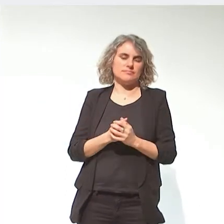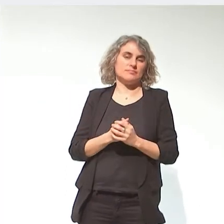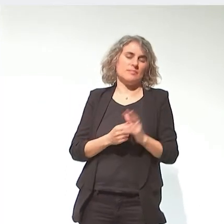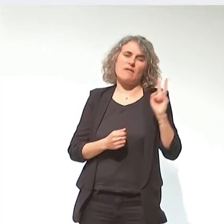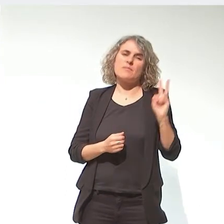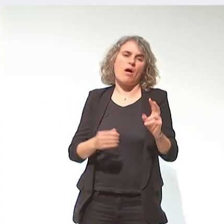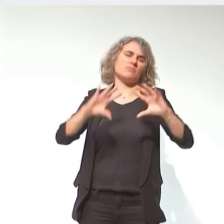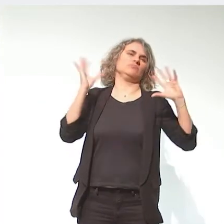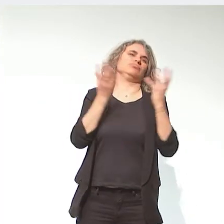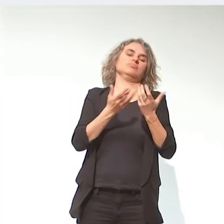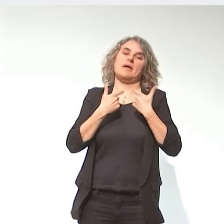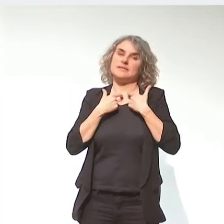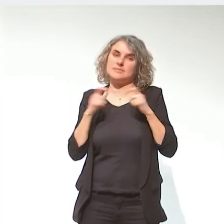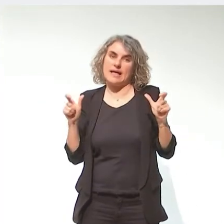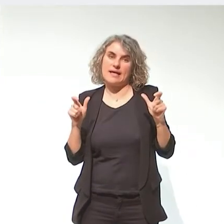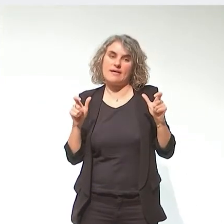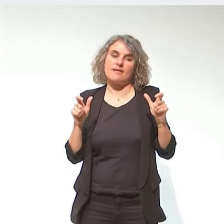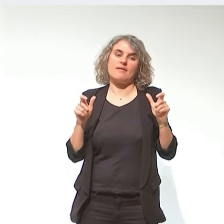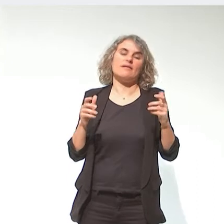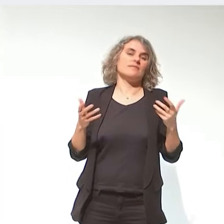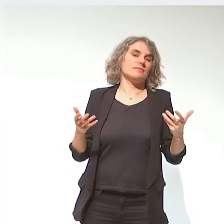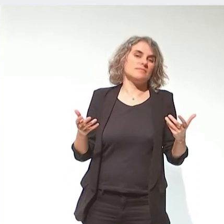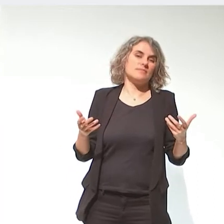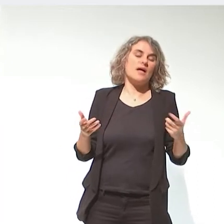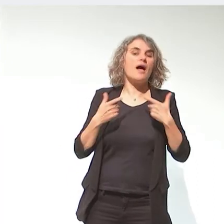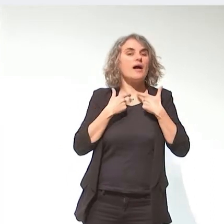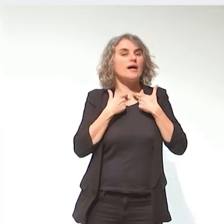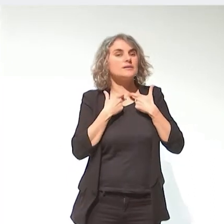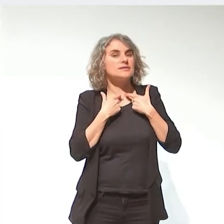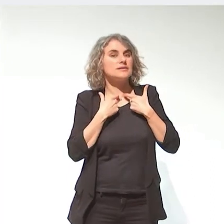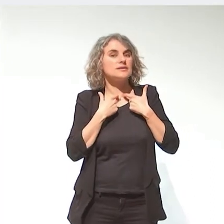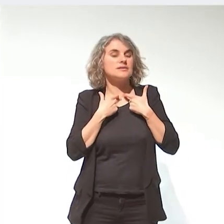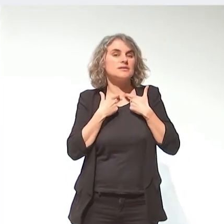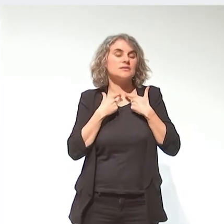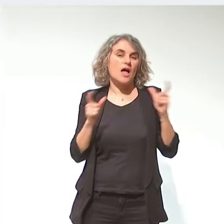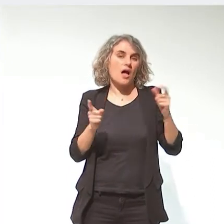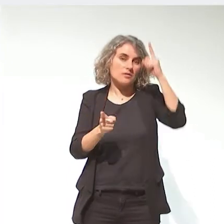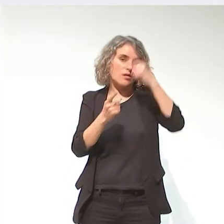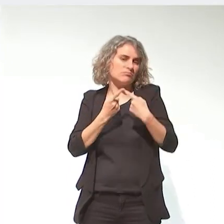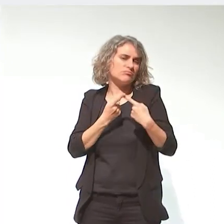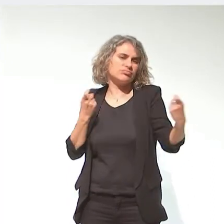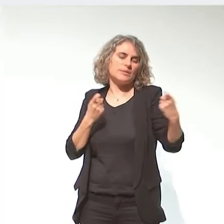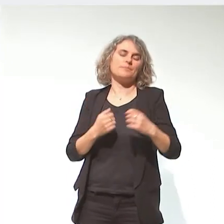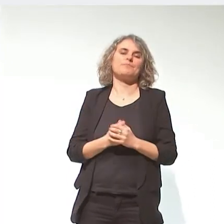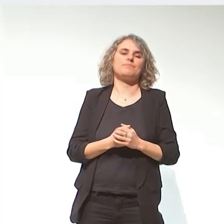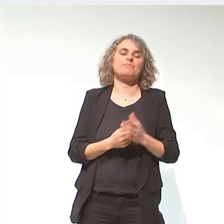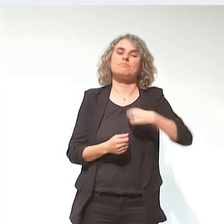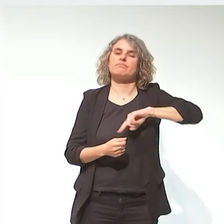mobility. Slovenia has adopted several regulations to regulate the area of